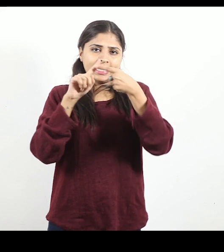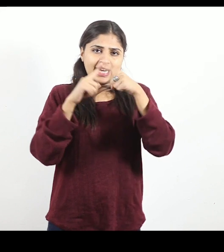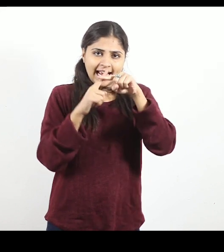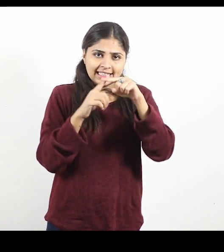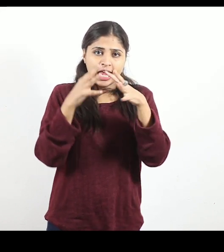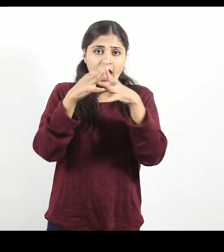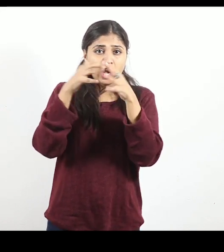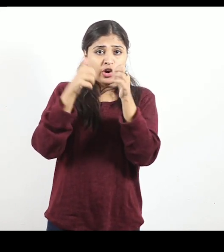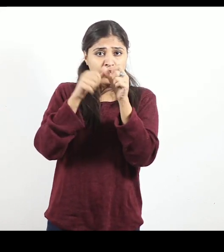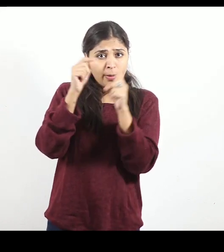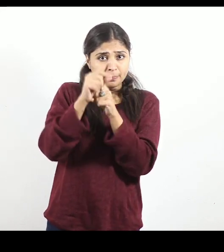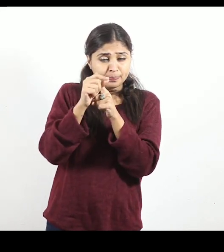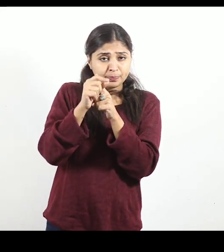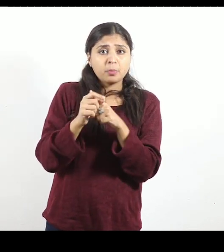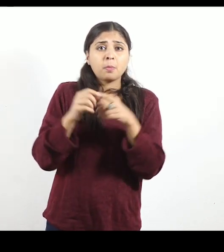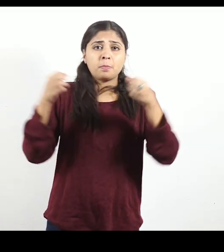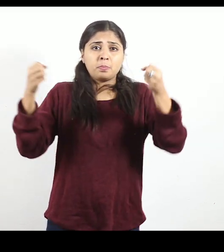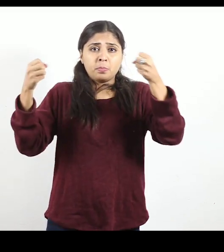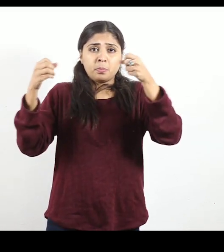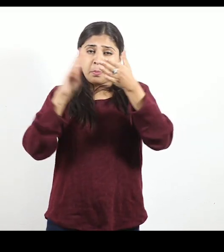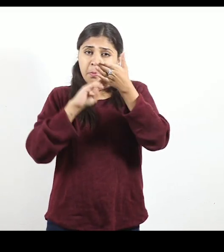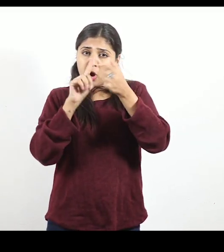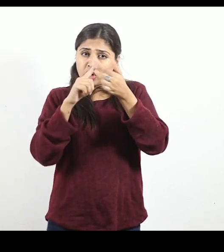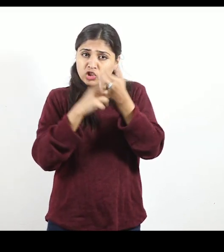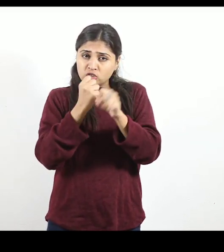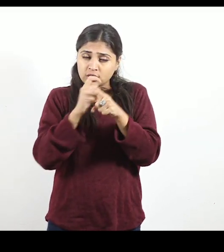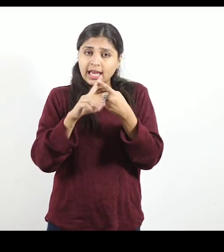text wrap, merging cells, and cell style.